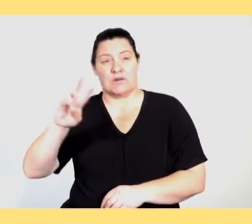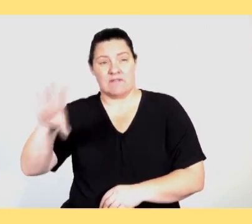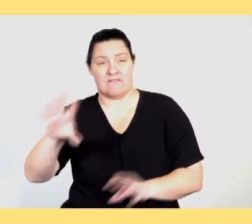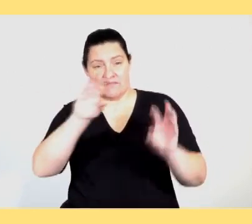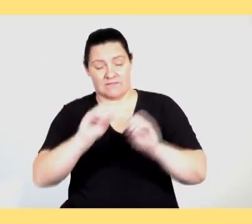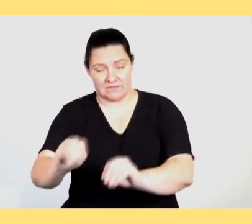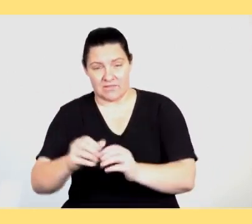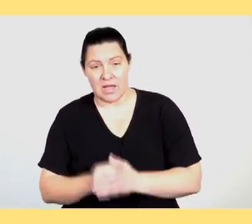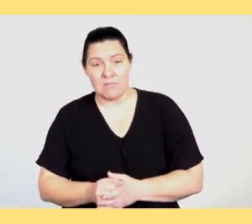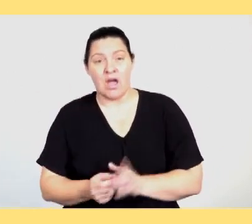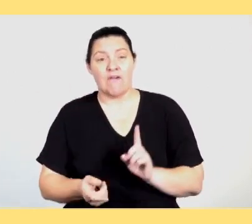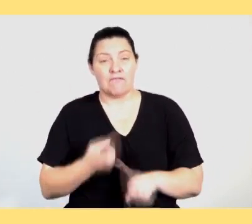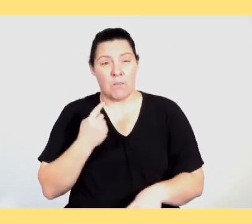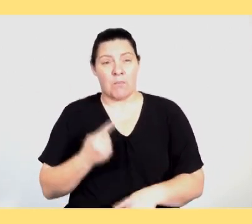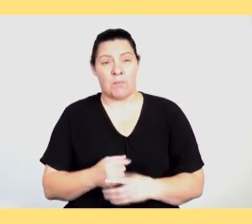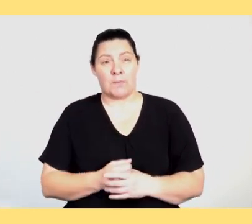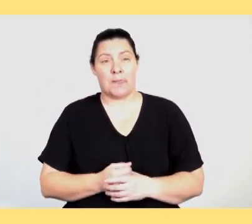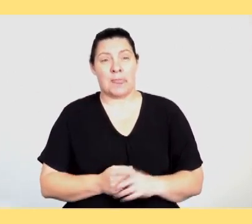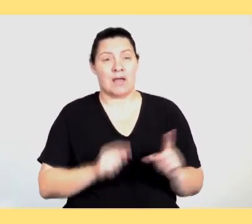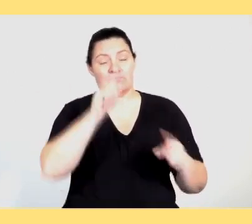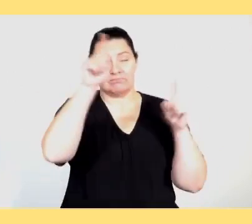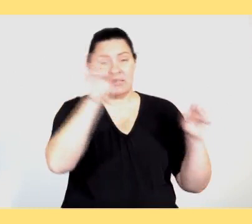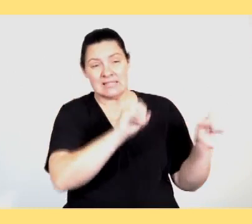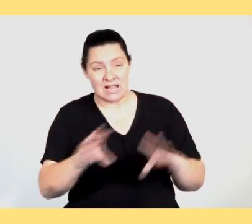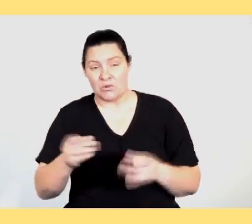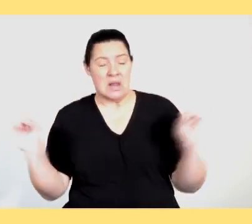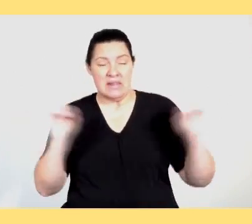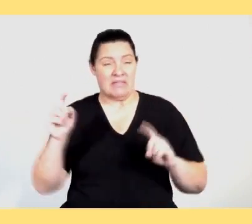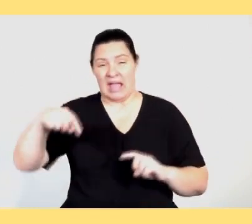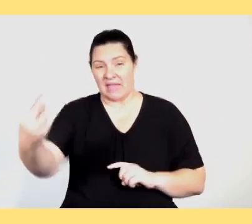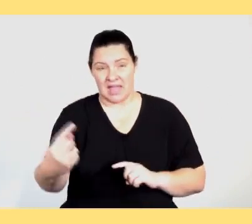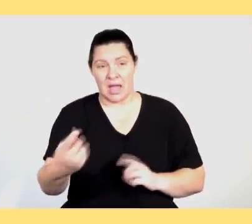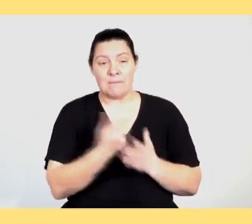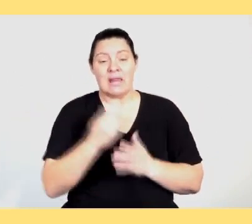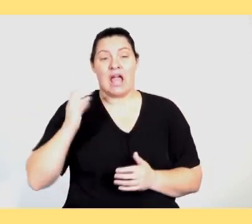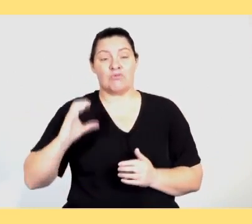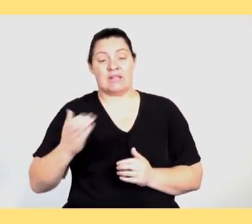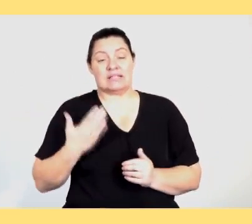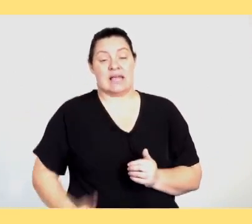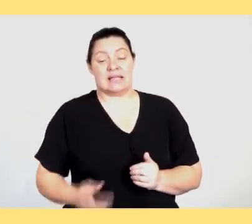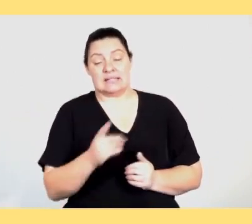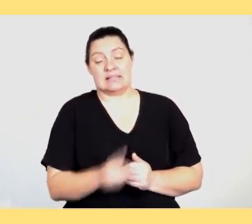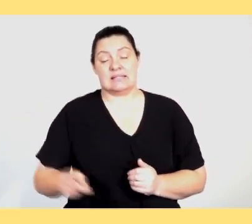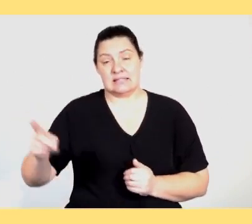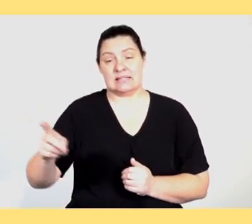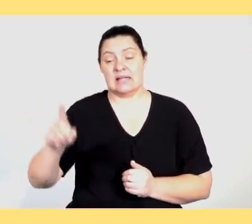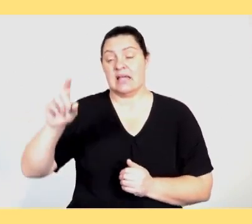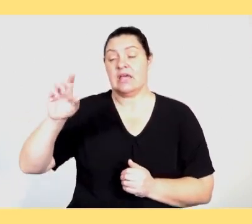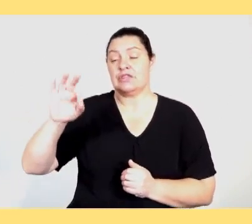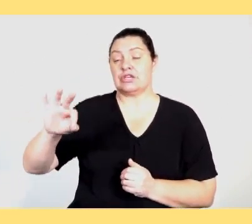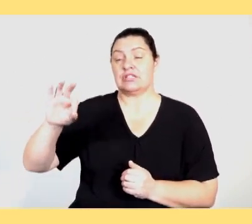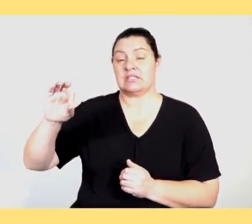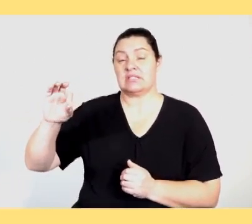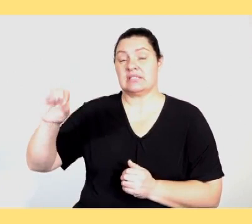18,325. But when you're posting from your sales, because there is no other transaction, you're just coming to a credit side, you're having your